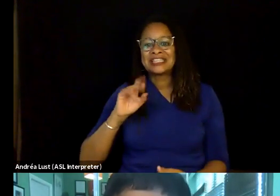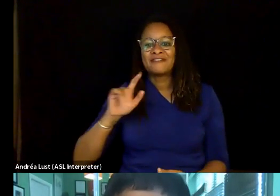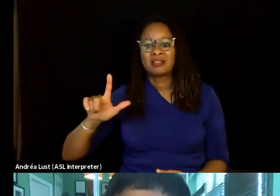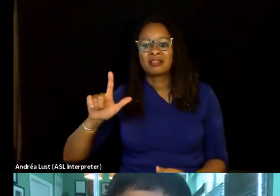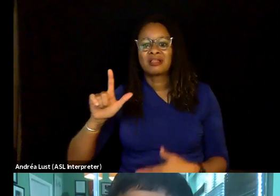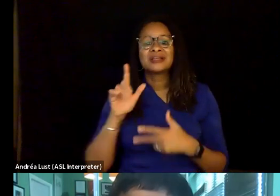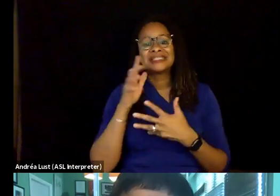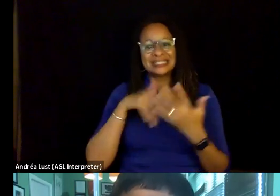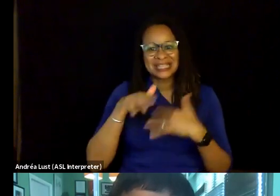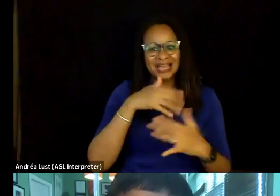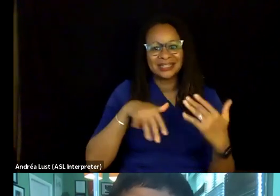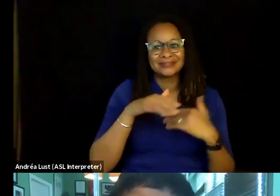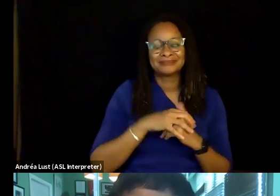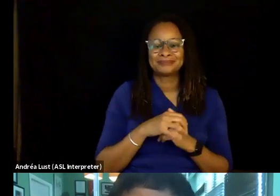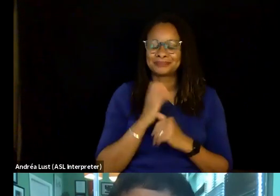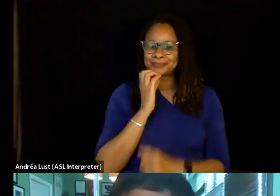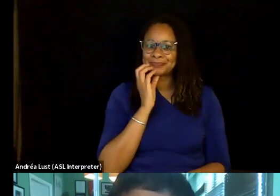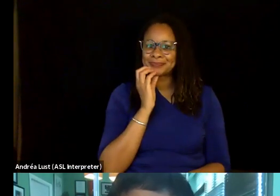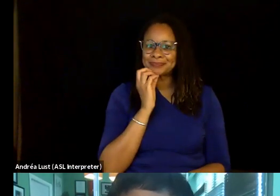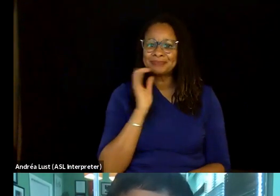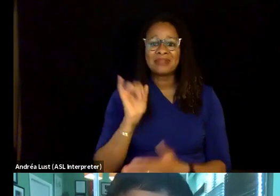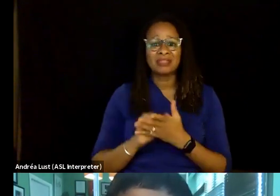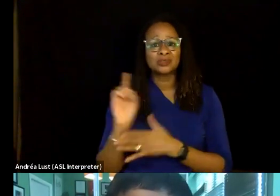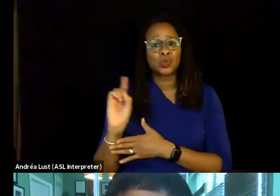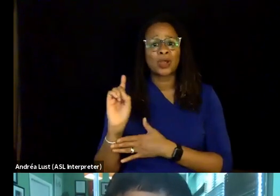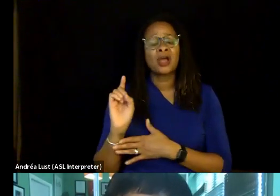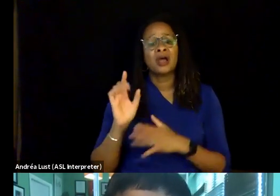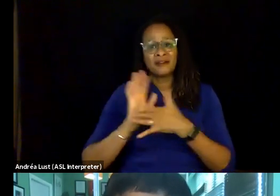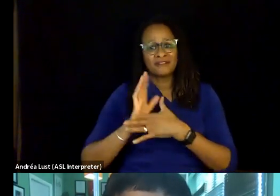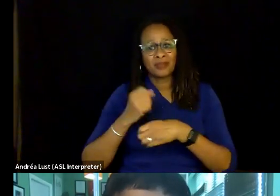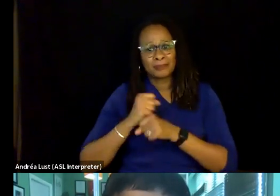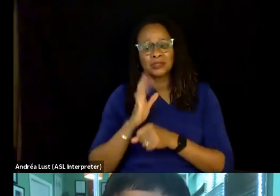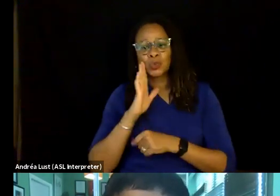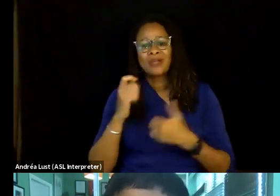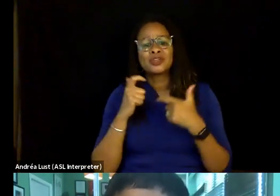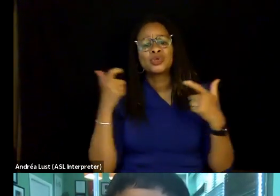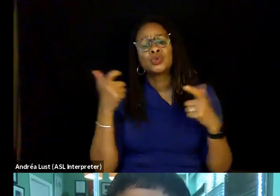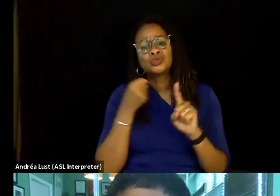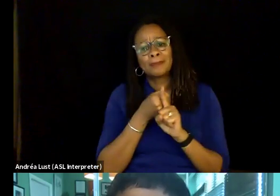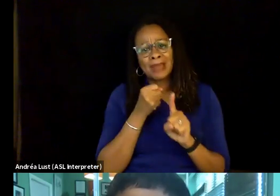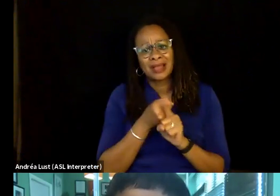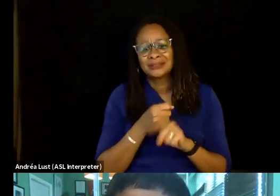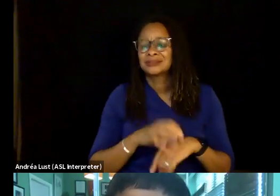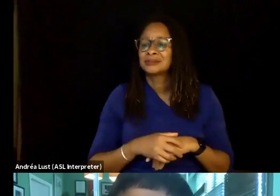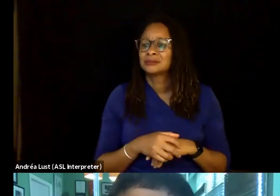right? And this is where filmmakers will have huge impact.